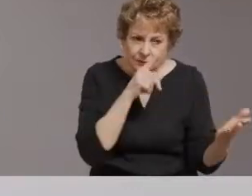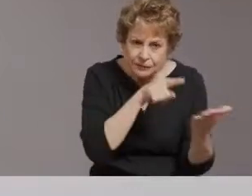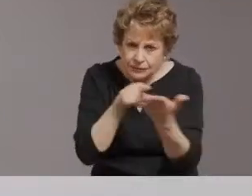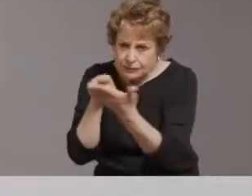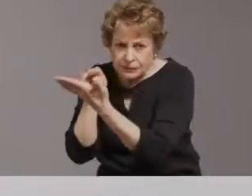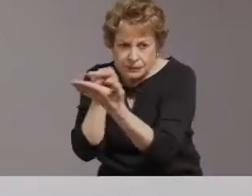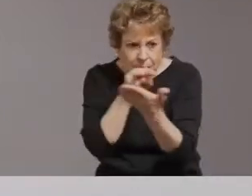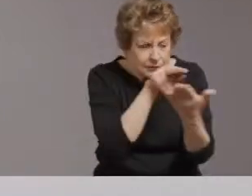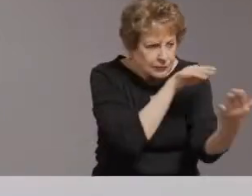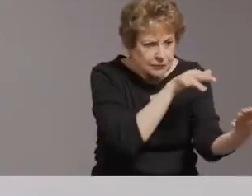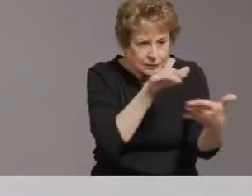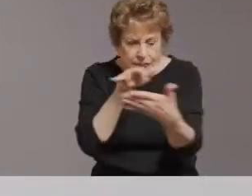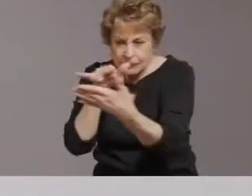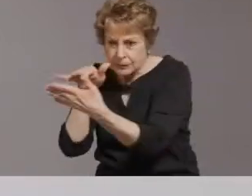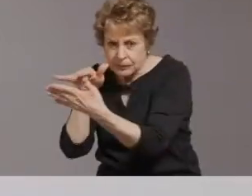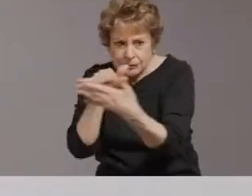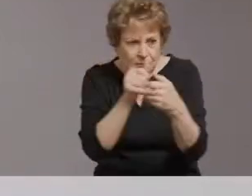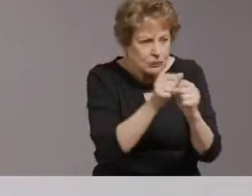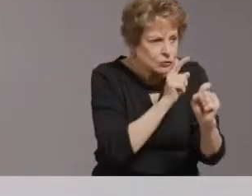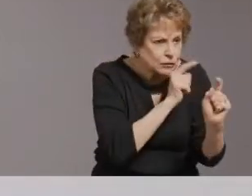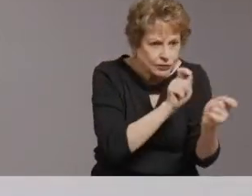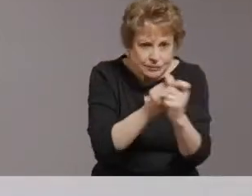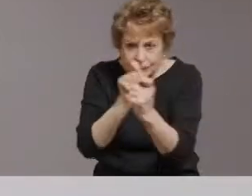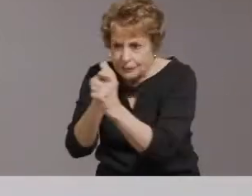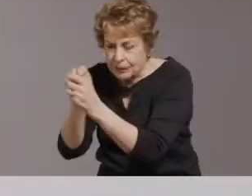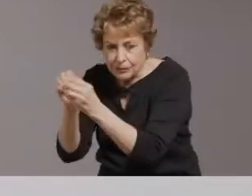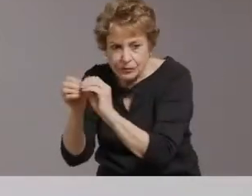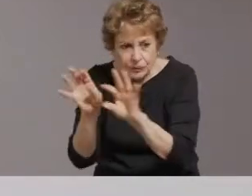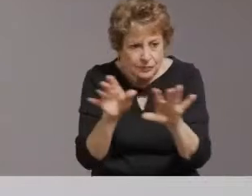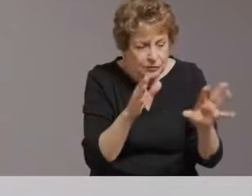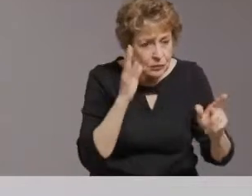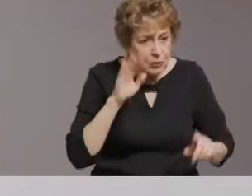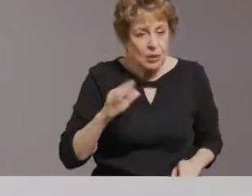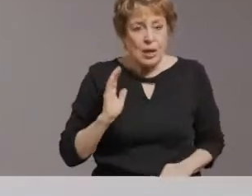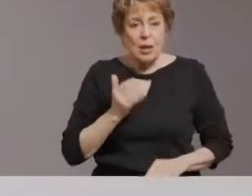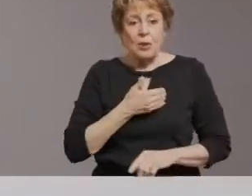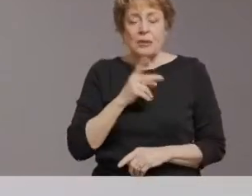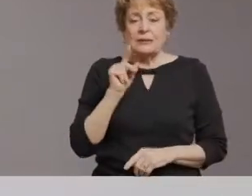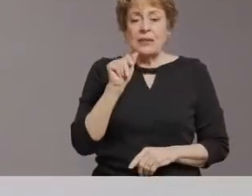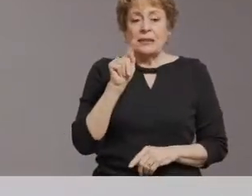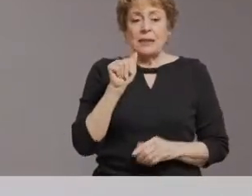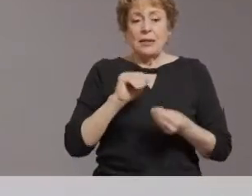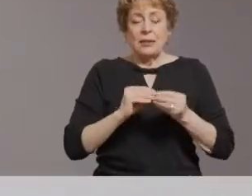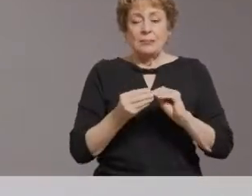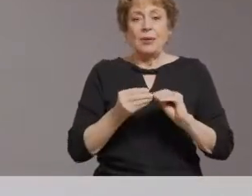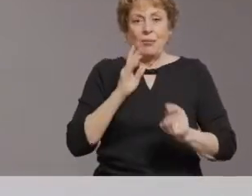additional information. So we know that our data can change, but it shouldn't undermine anybody's